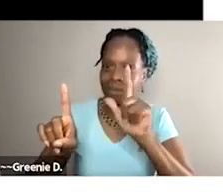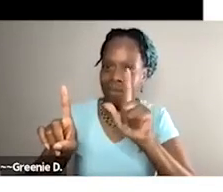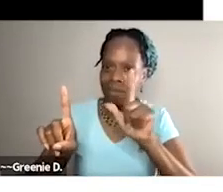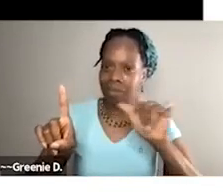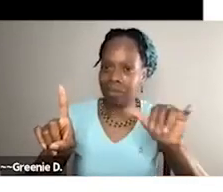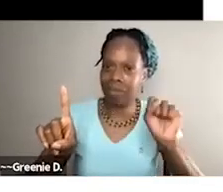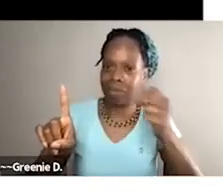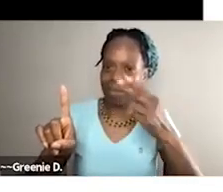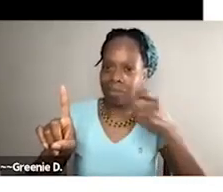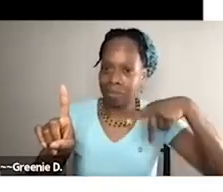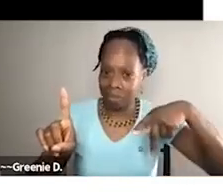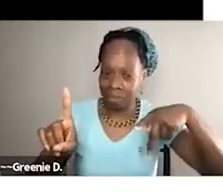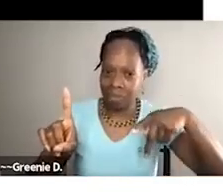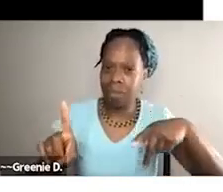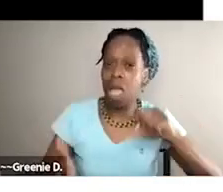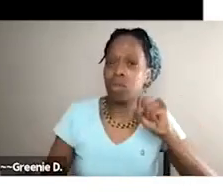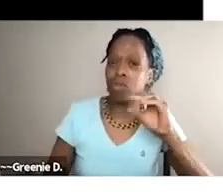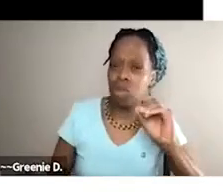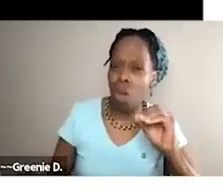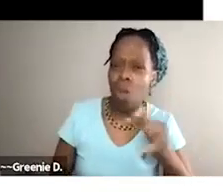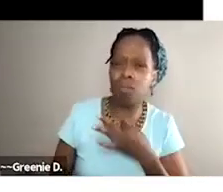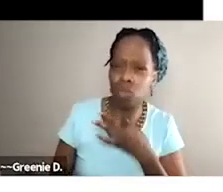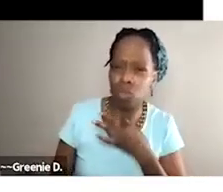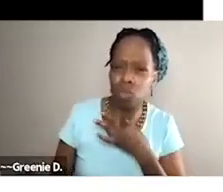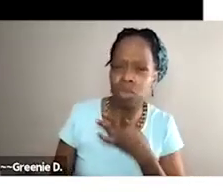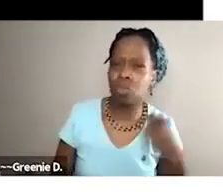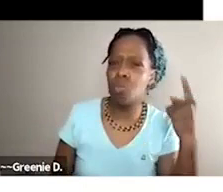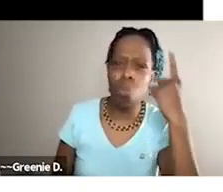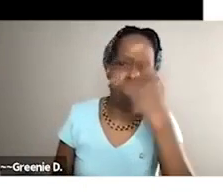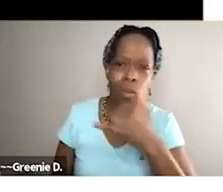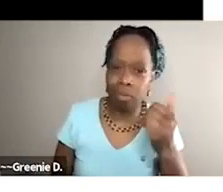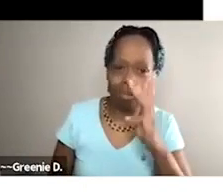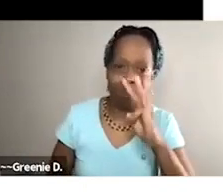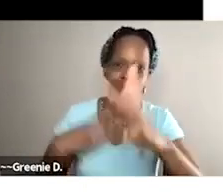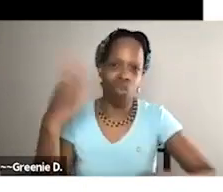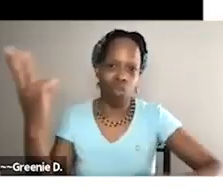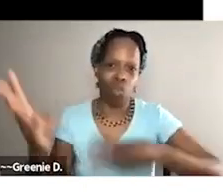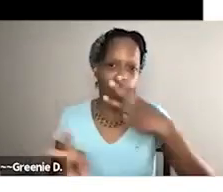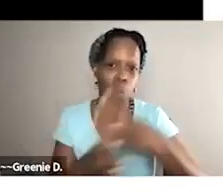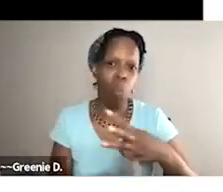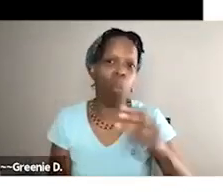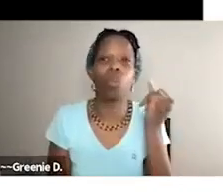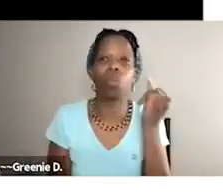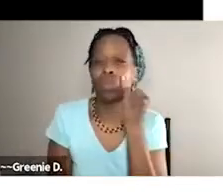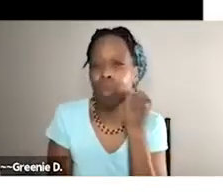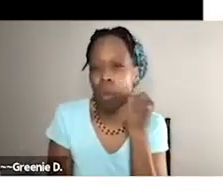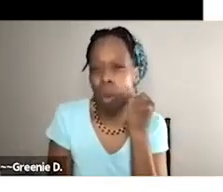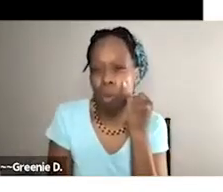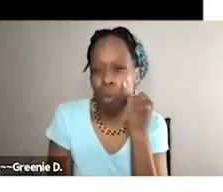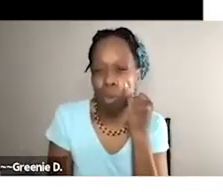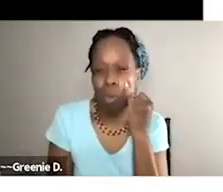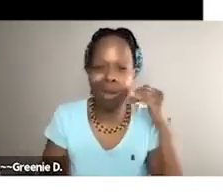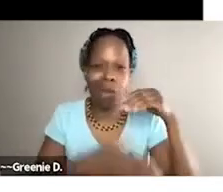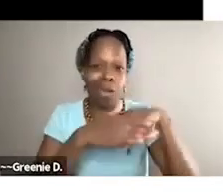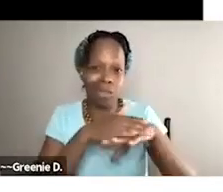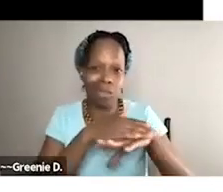what would the world look like if accessibility and inclusion weren't